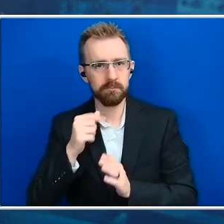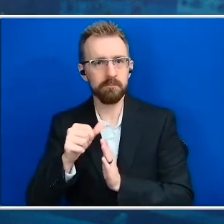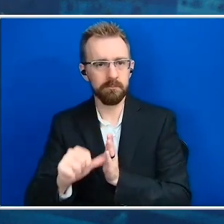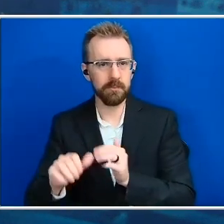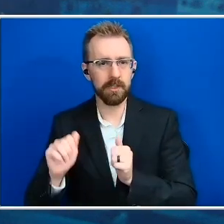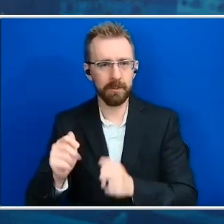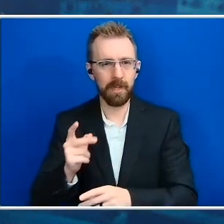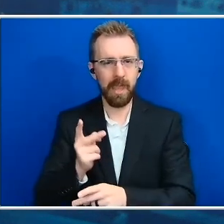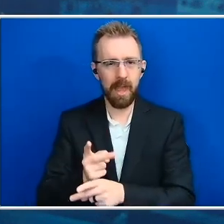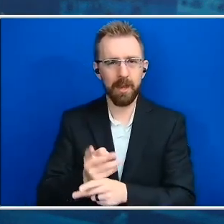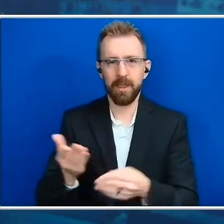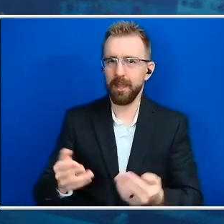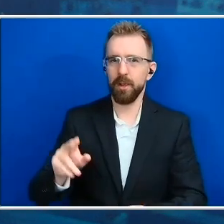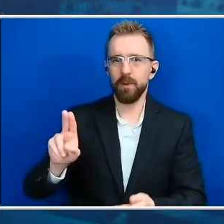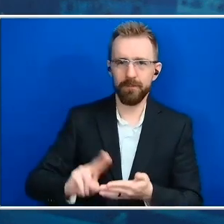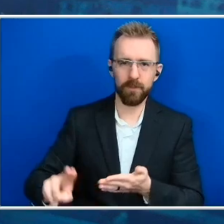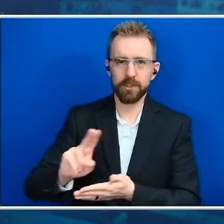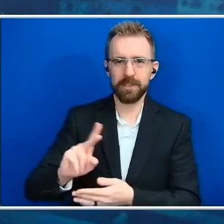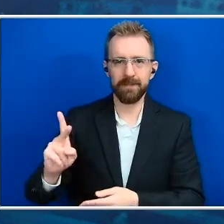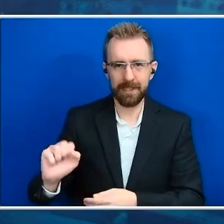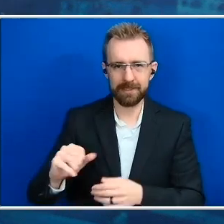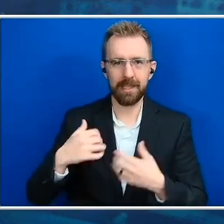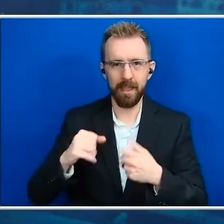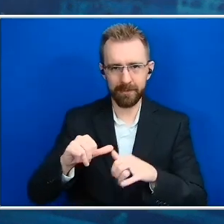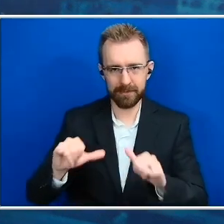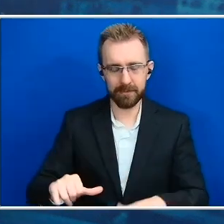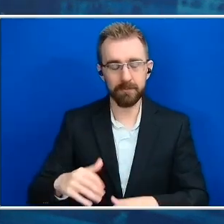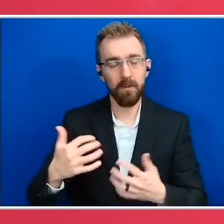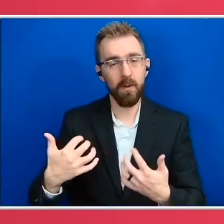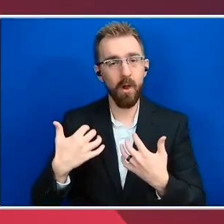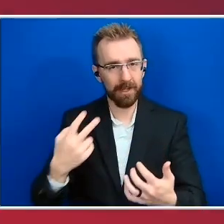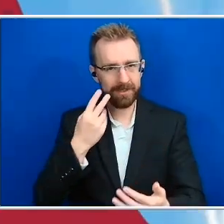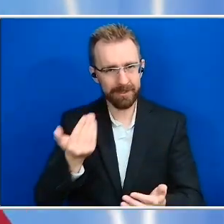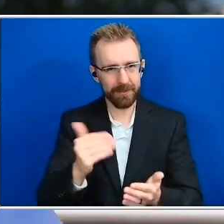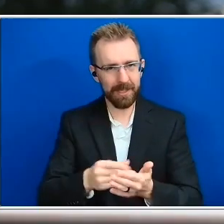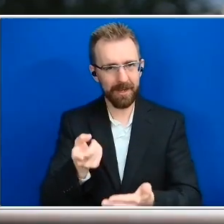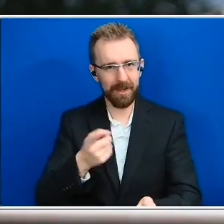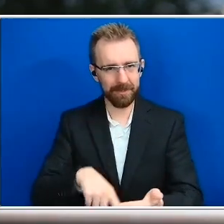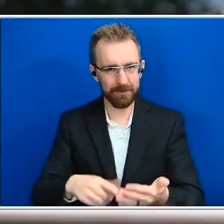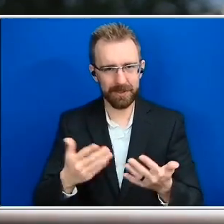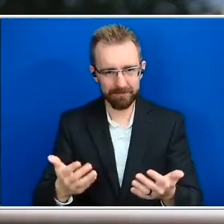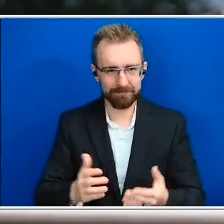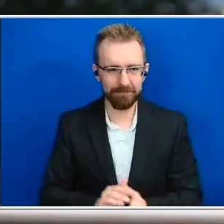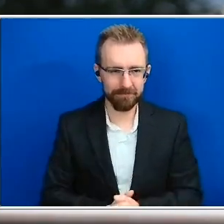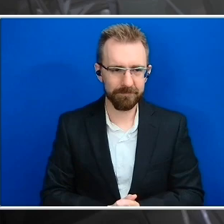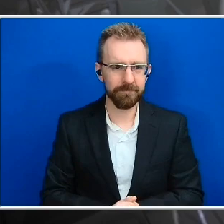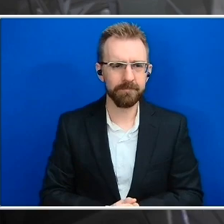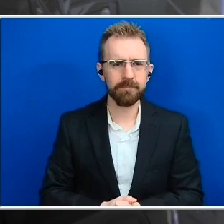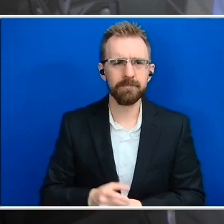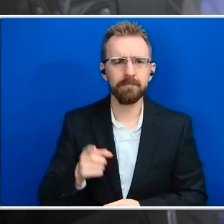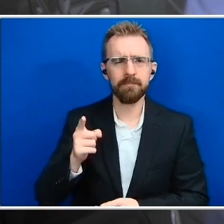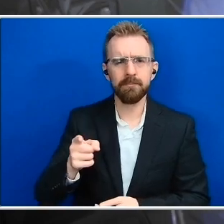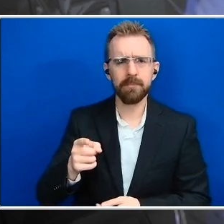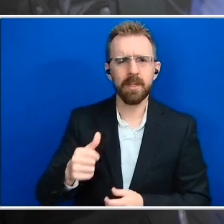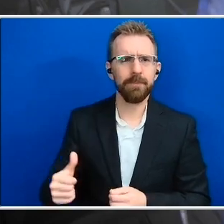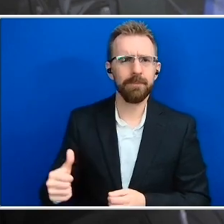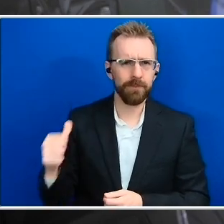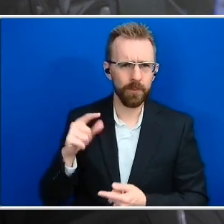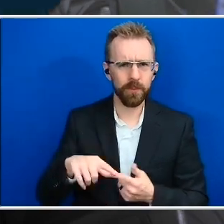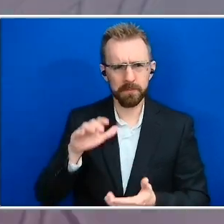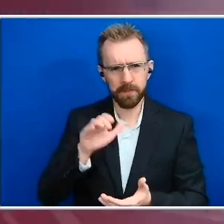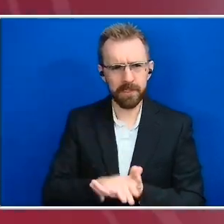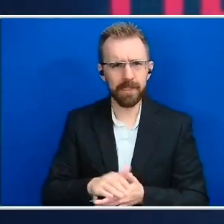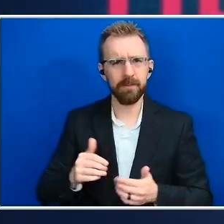System. And to our audience, see you again next week. Kenny Karczewski refused to believe open heart surgery was his